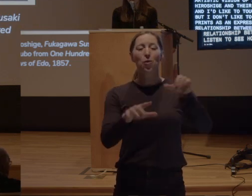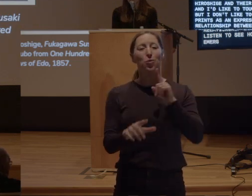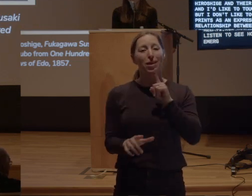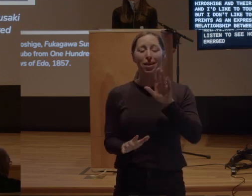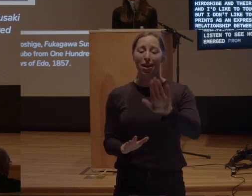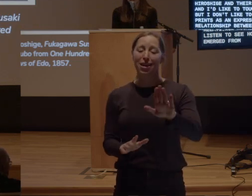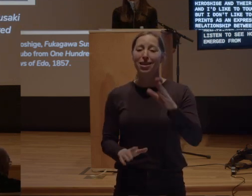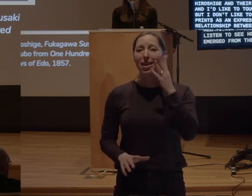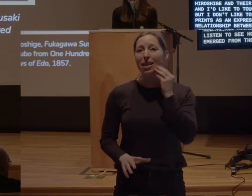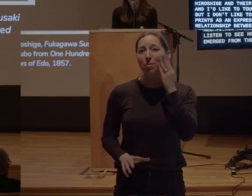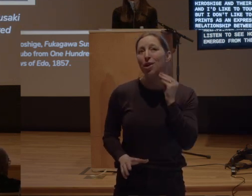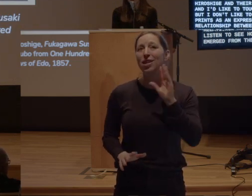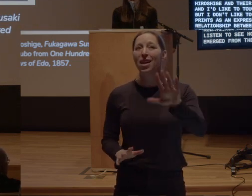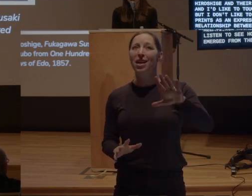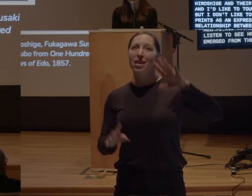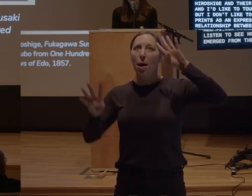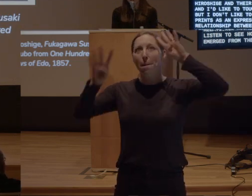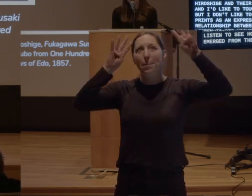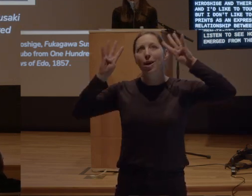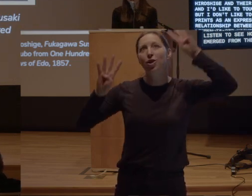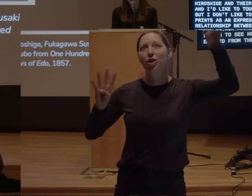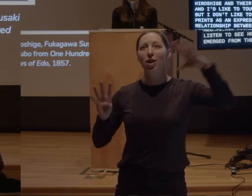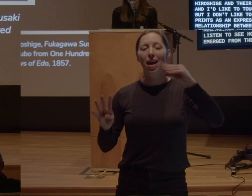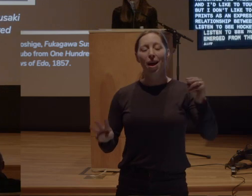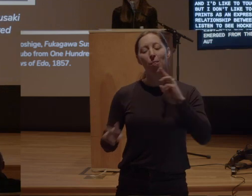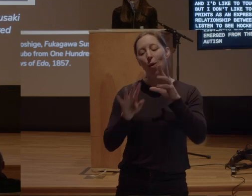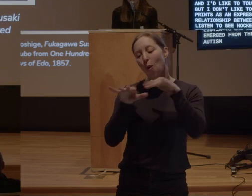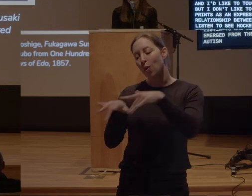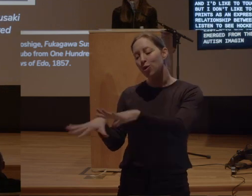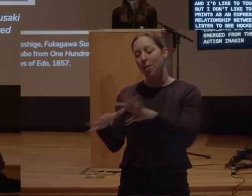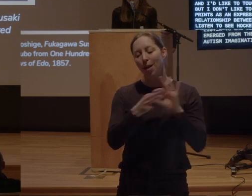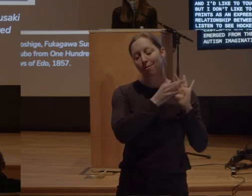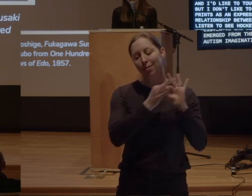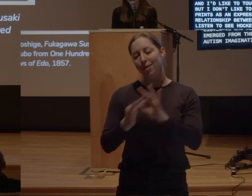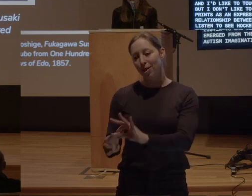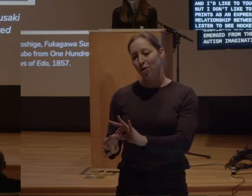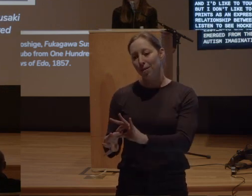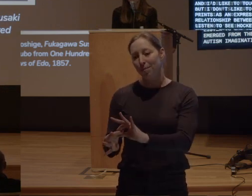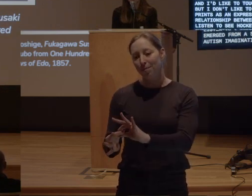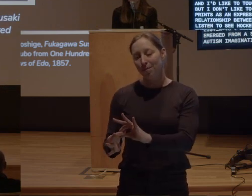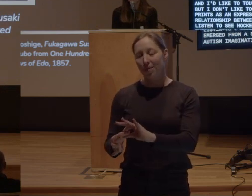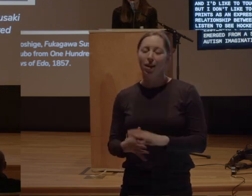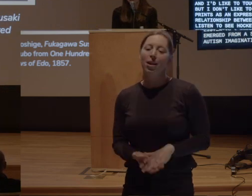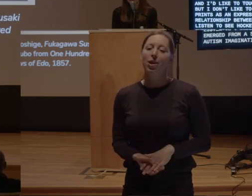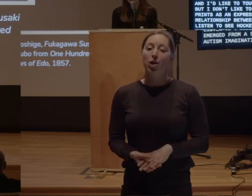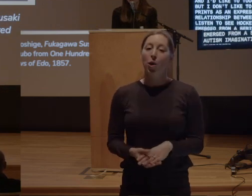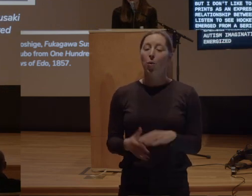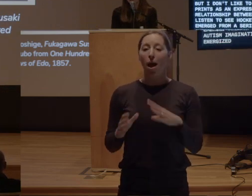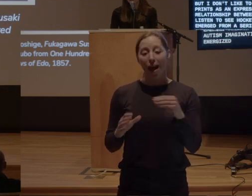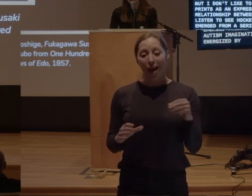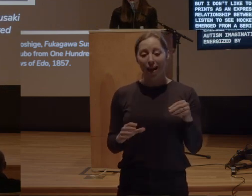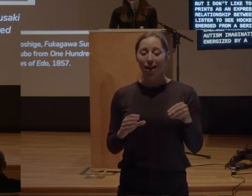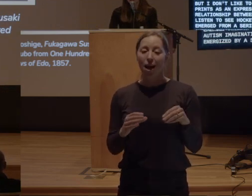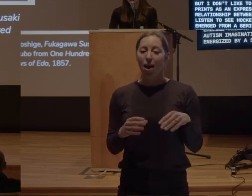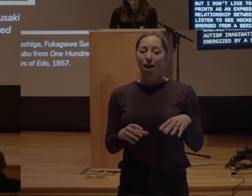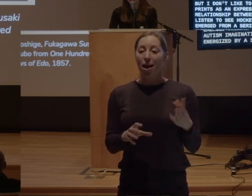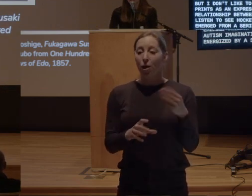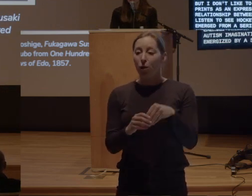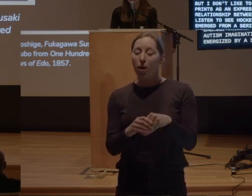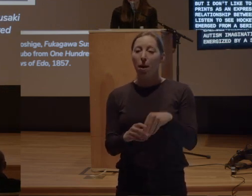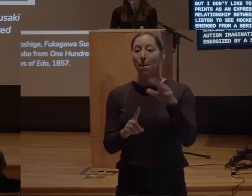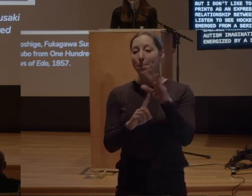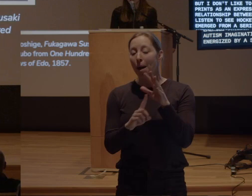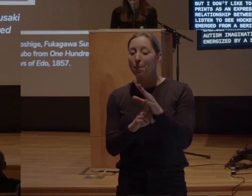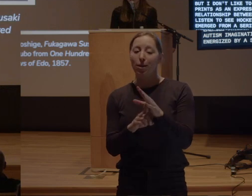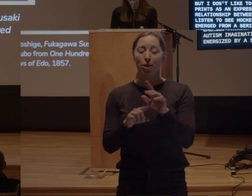the artist's imagination and the ocean, and was energized by a surge in popular demand for inspiring images of the